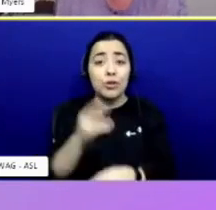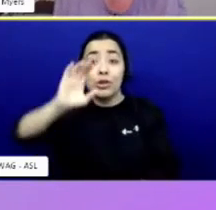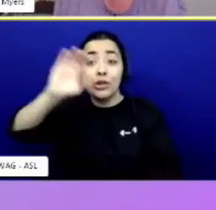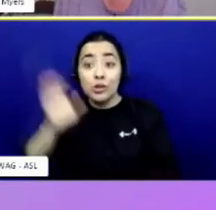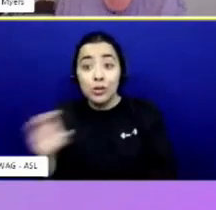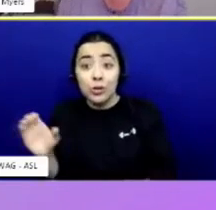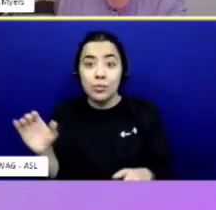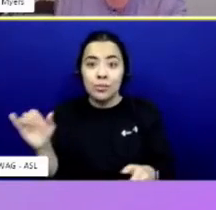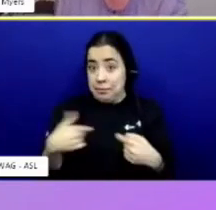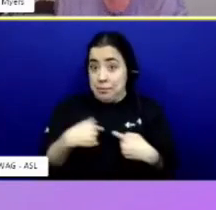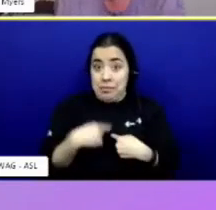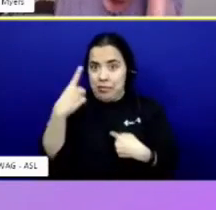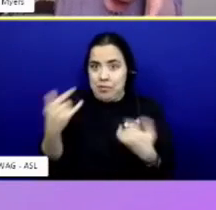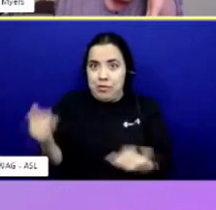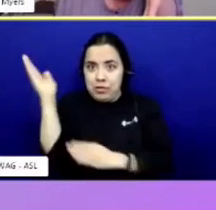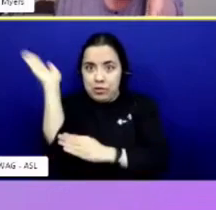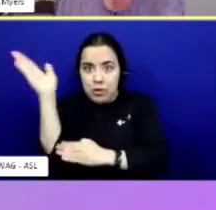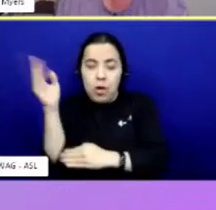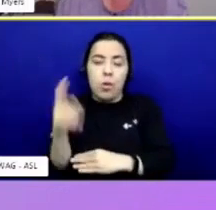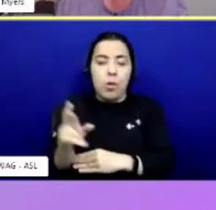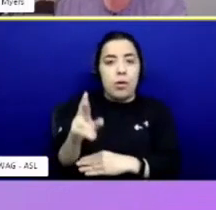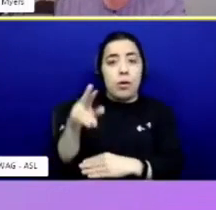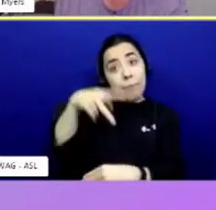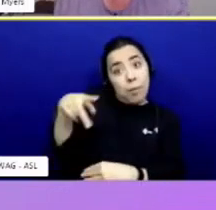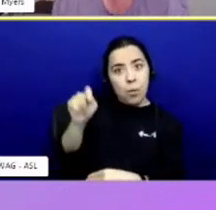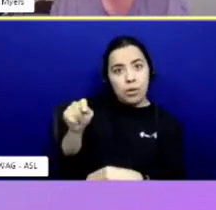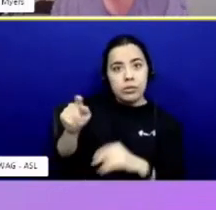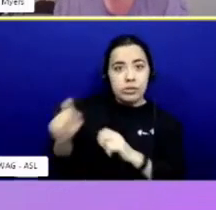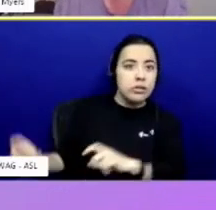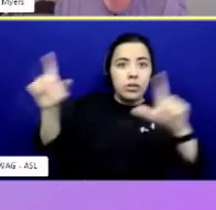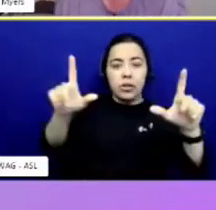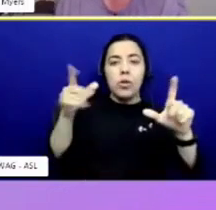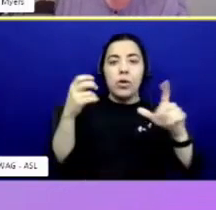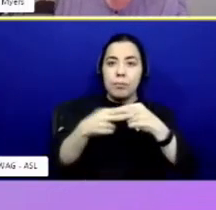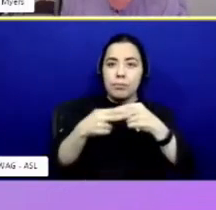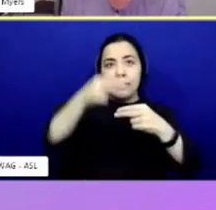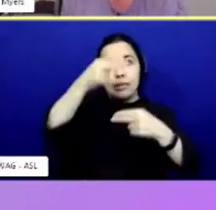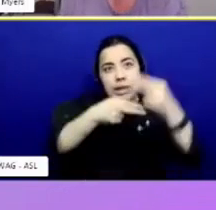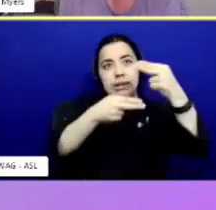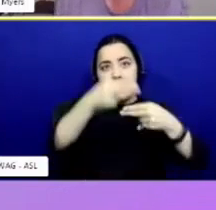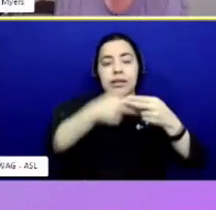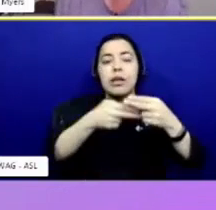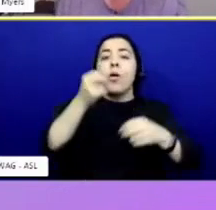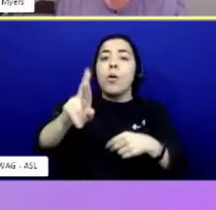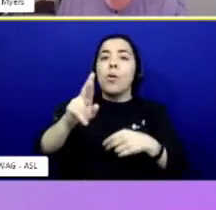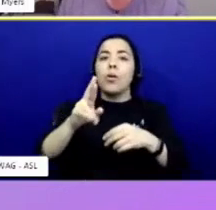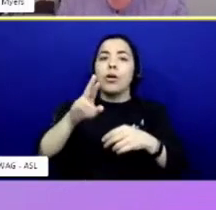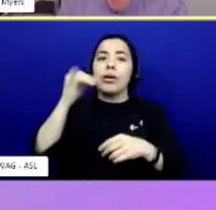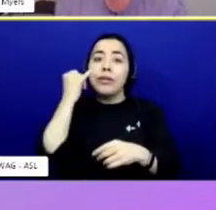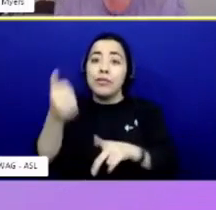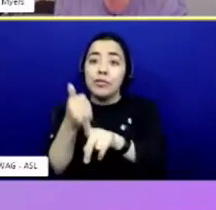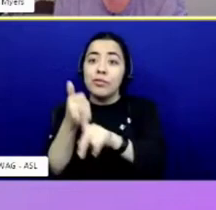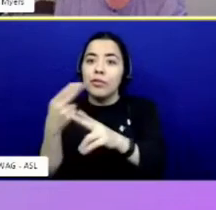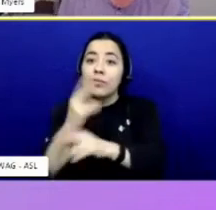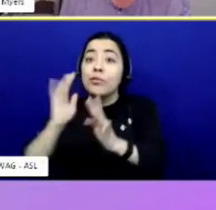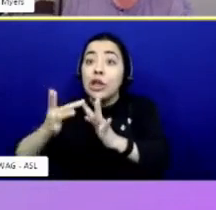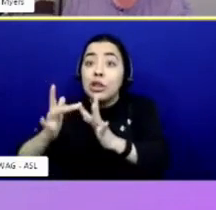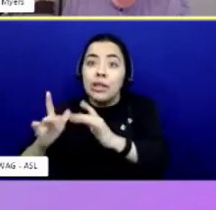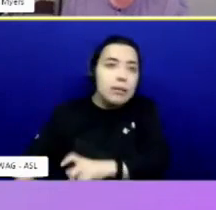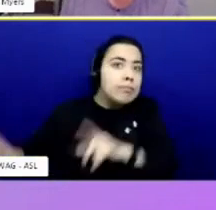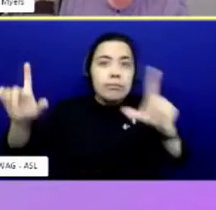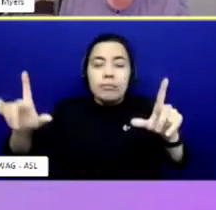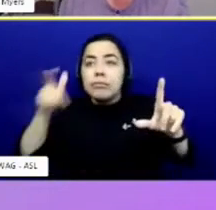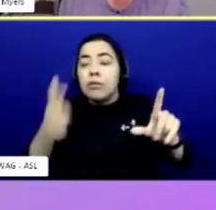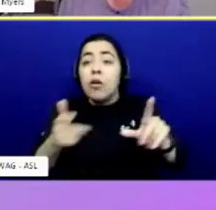for this talk, or whether you're using PowerPoint like I am, or whether you're in a browser, right? They're all using the same primitives to define their